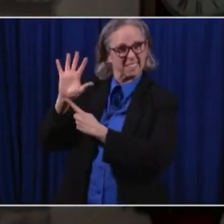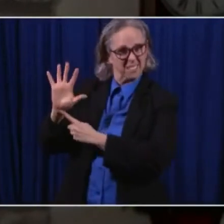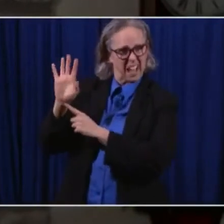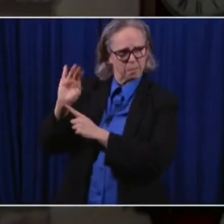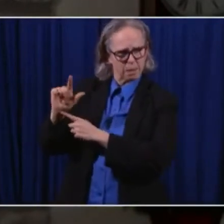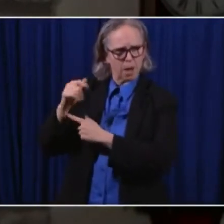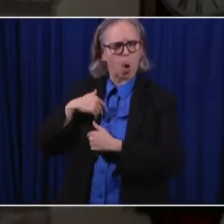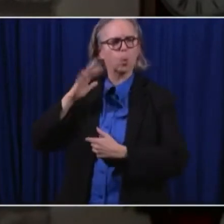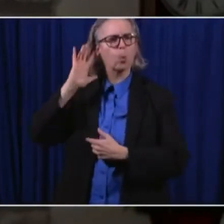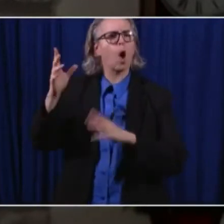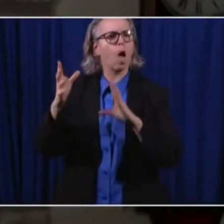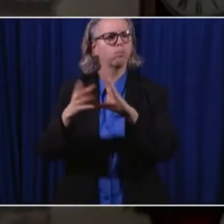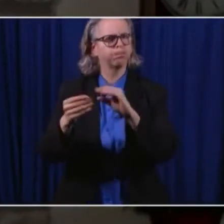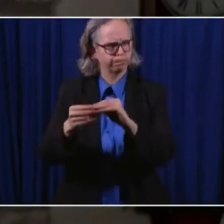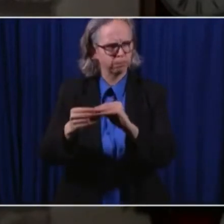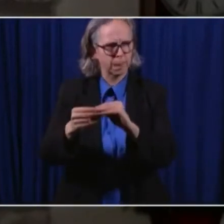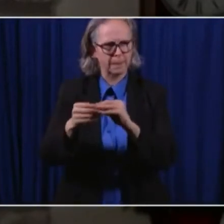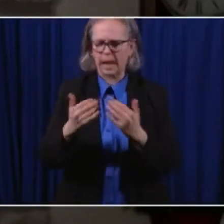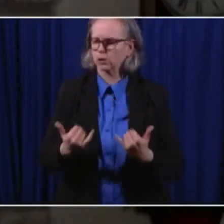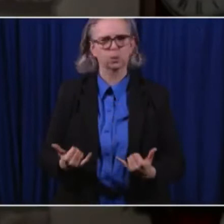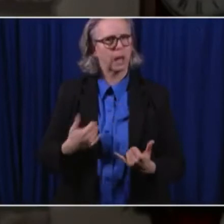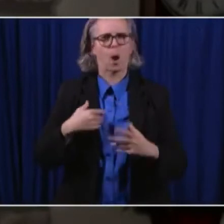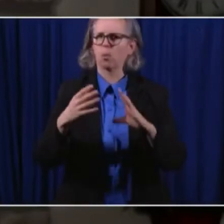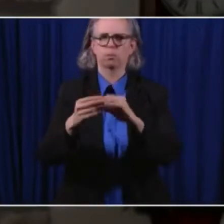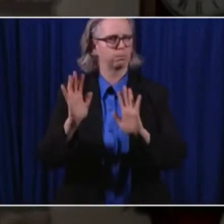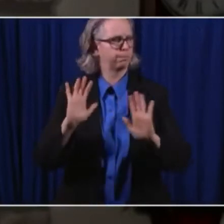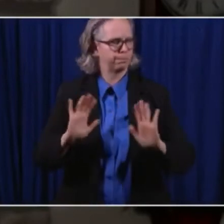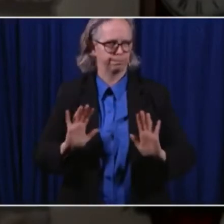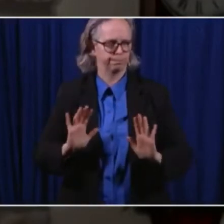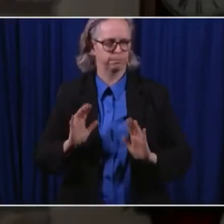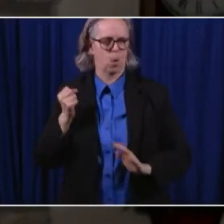today. I've made it very clear, I think,